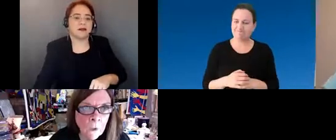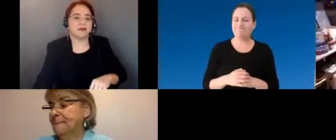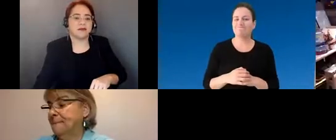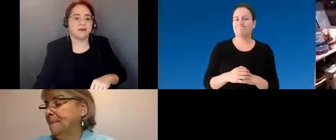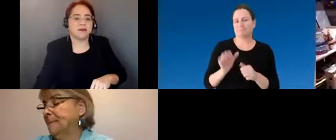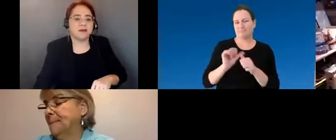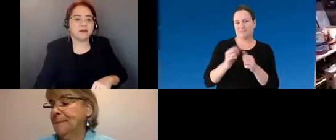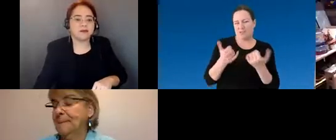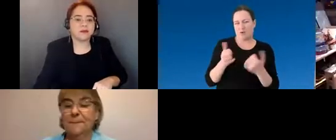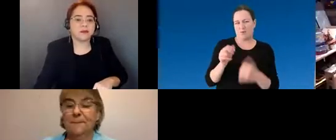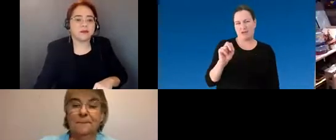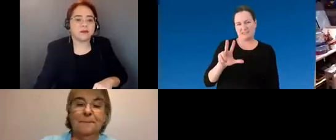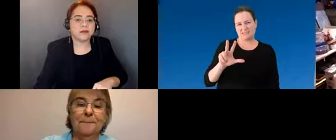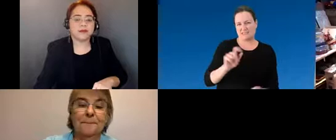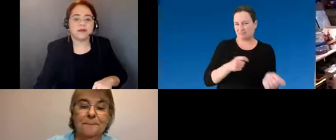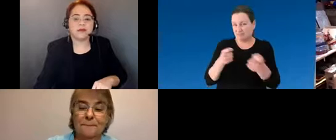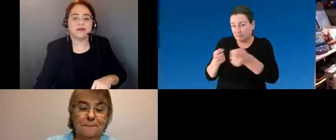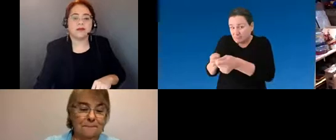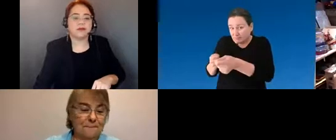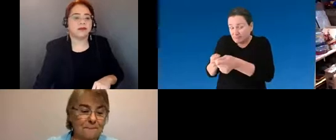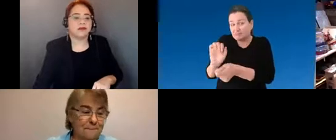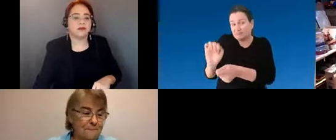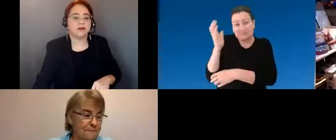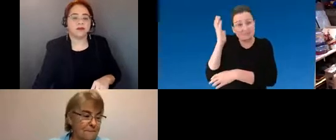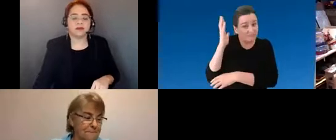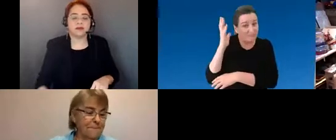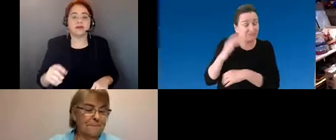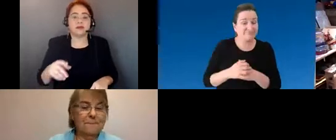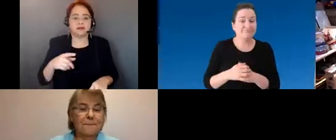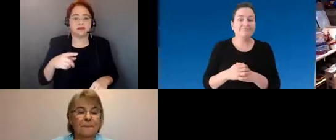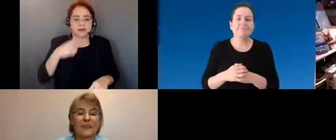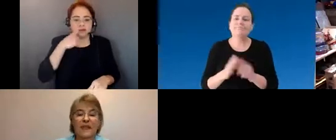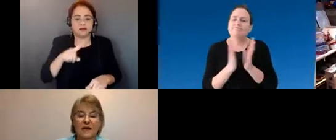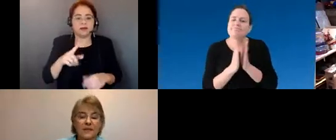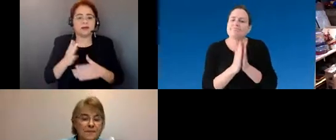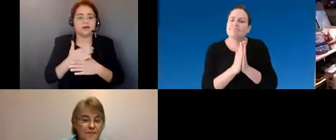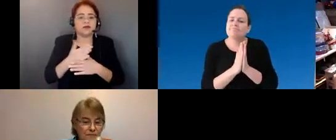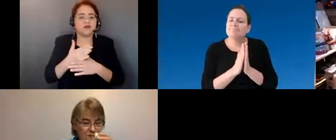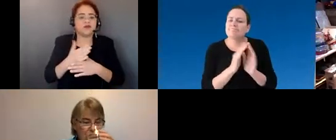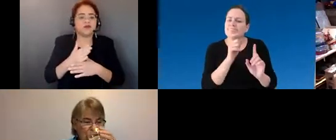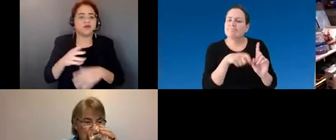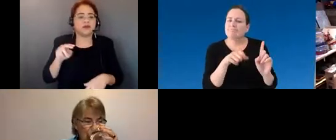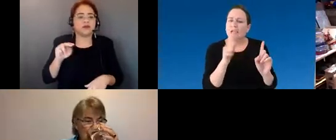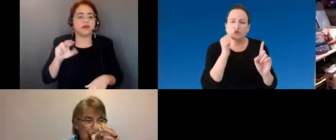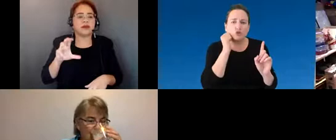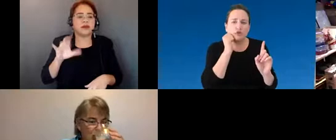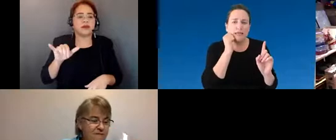do her presentation. Sheena, can you please share Nancy's presentation? Thank